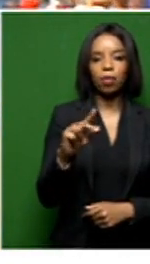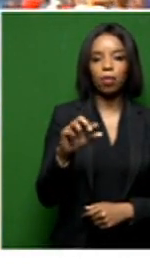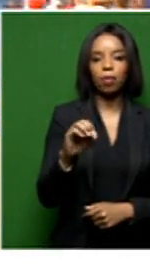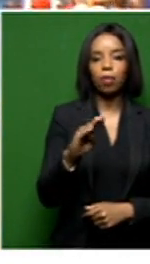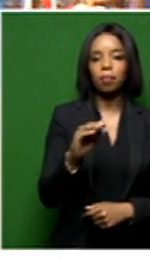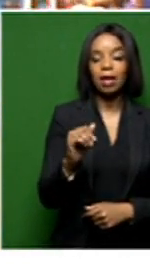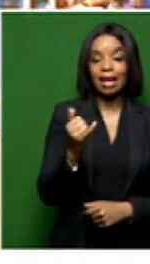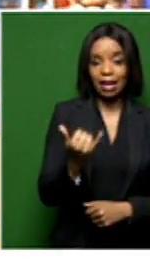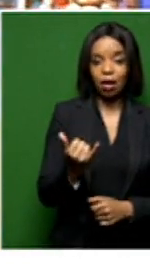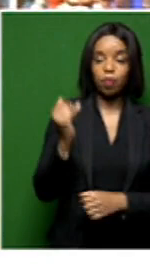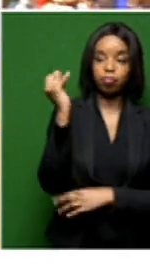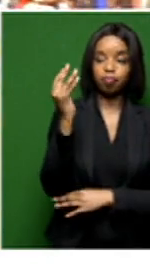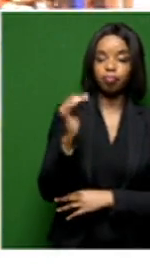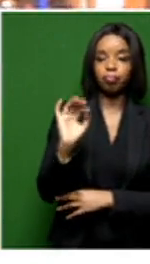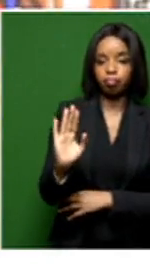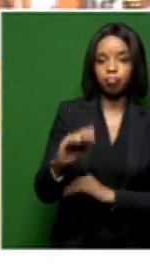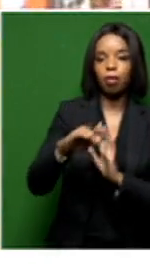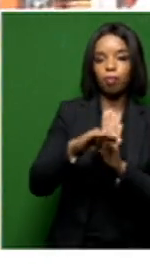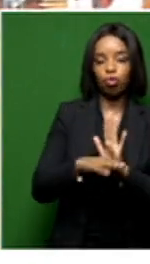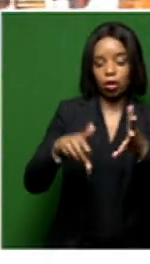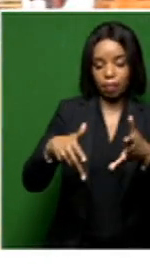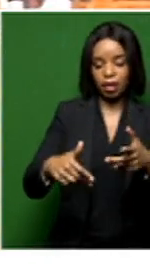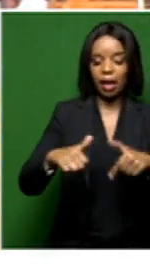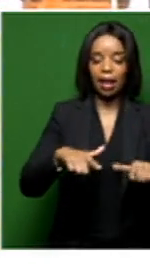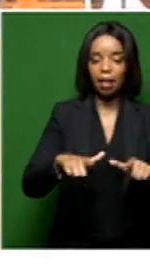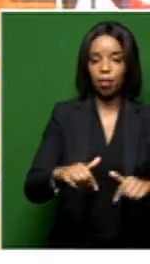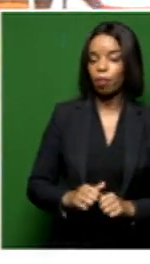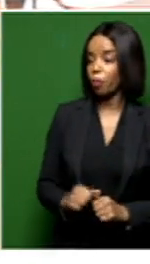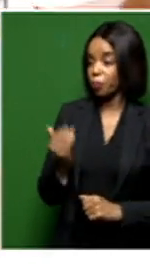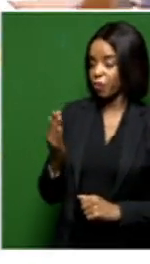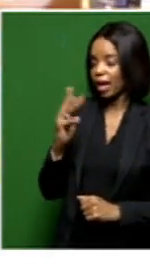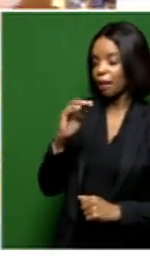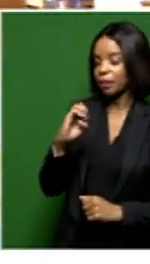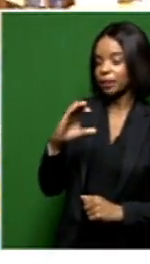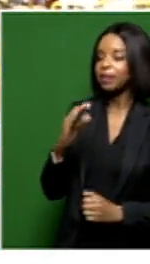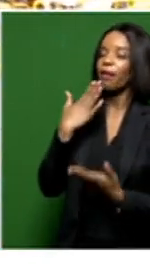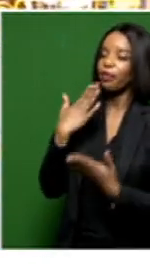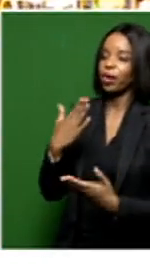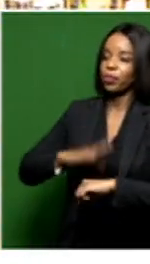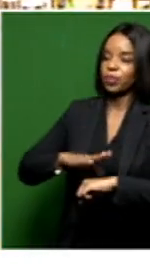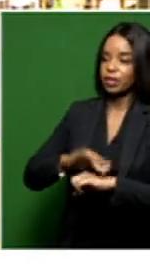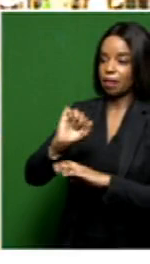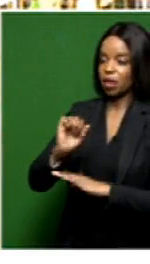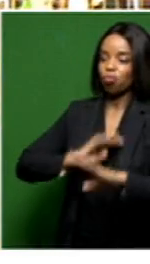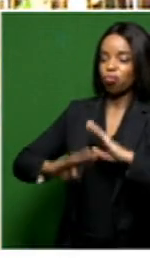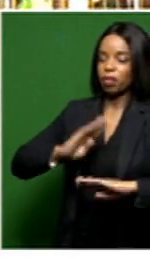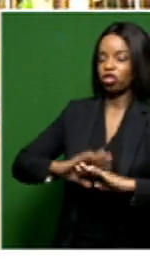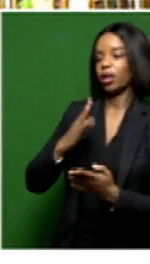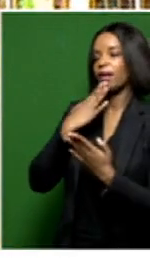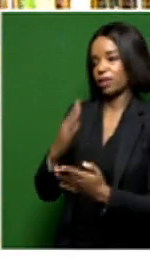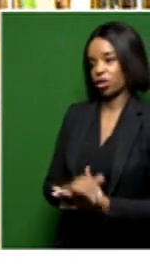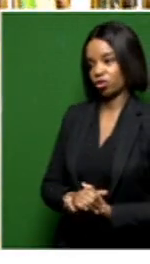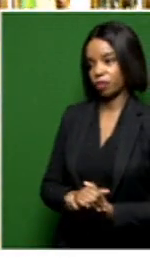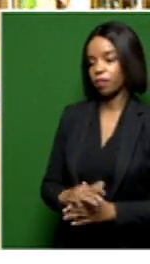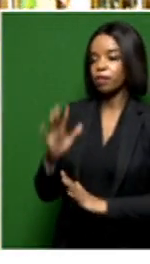HIV program here in Limpopo. MEC, thank you so much for your time. Thank you so much for your patience. Let's talk about the HIV